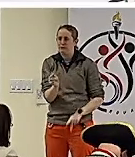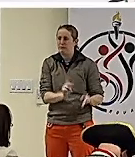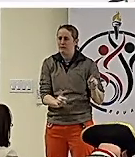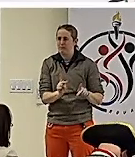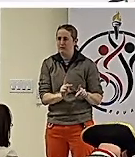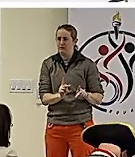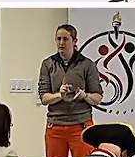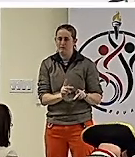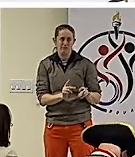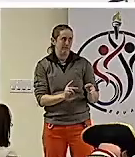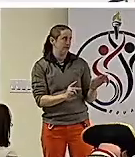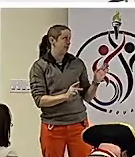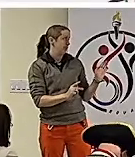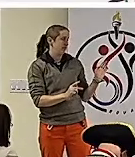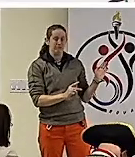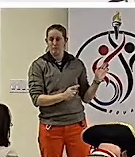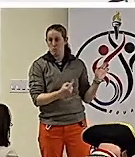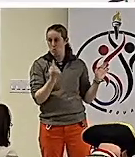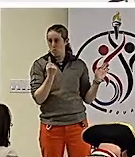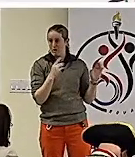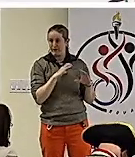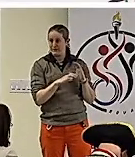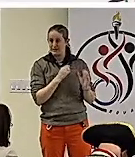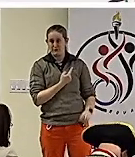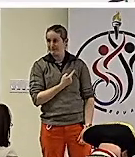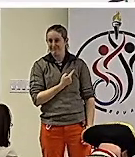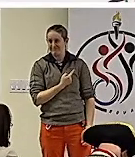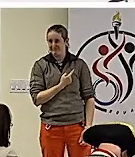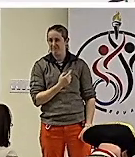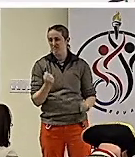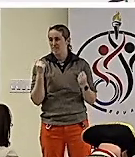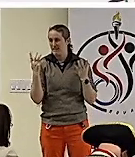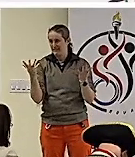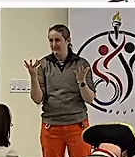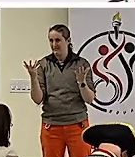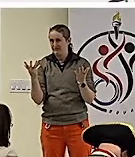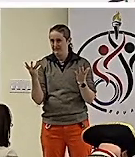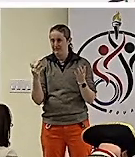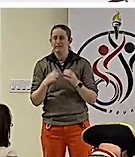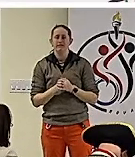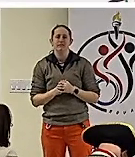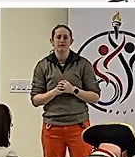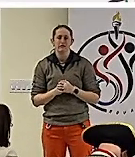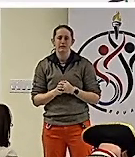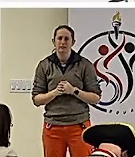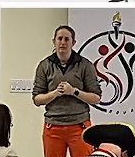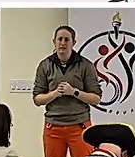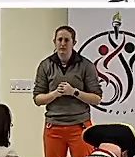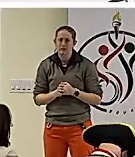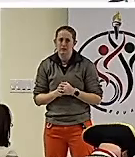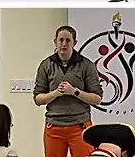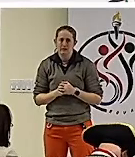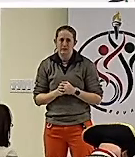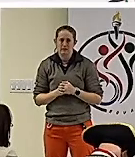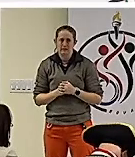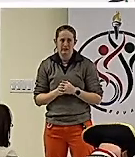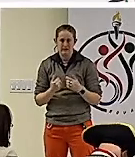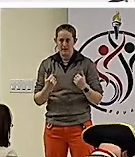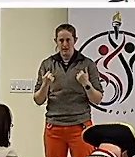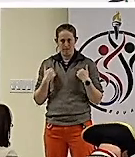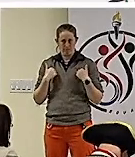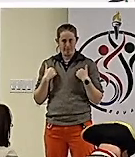than one or two conversations. We ended up having a movement, and I am by no means trying to incite anything here.